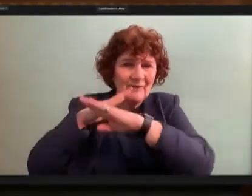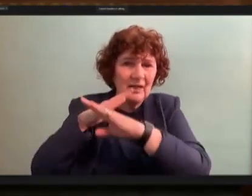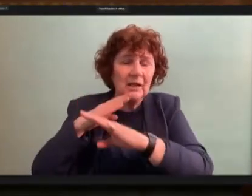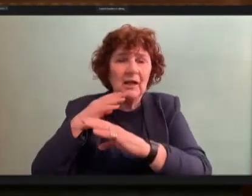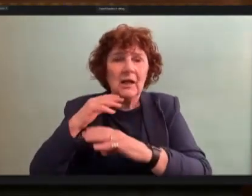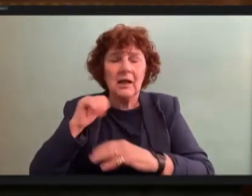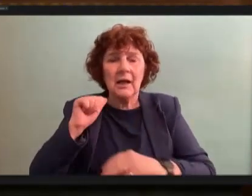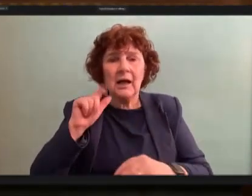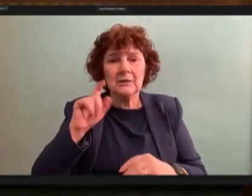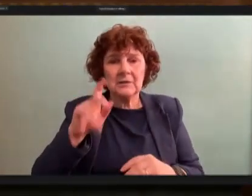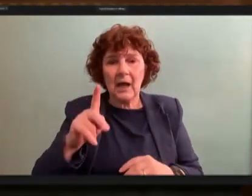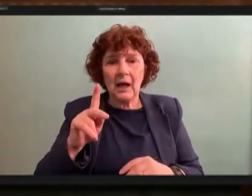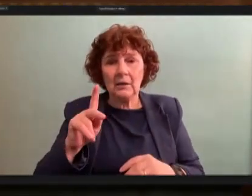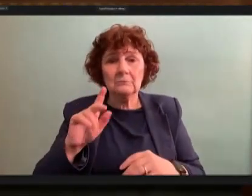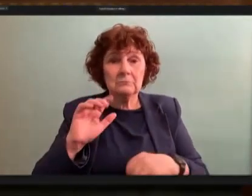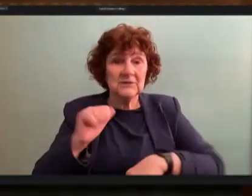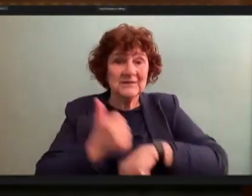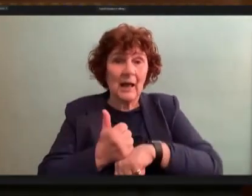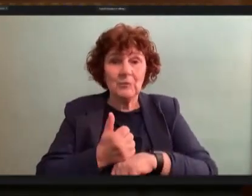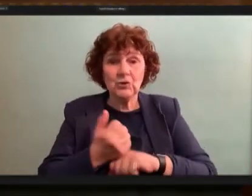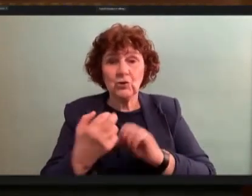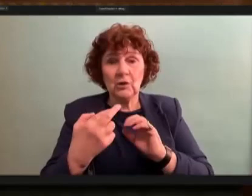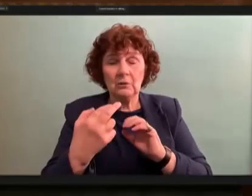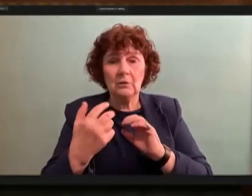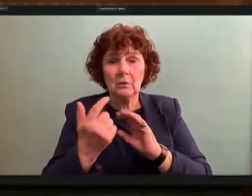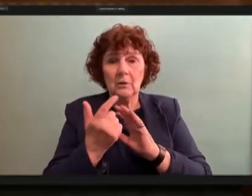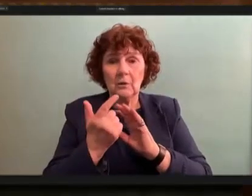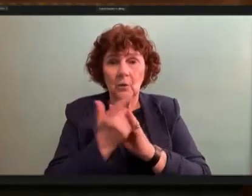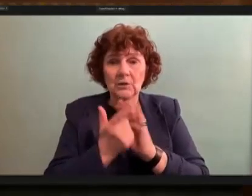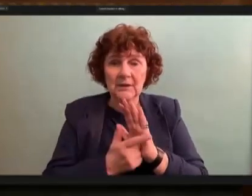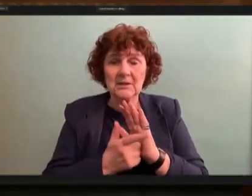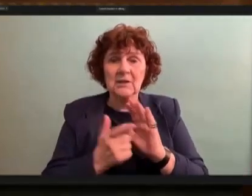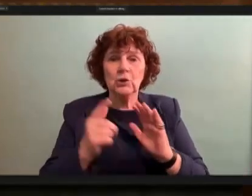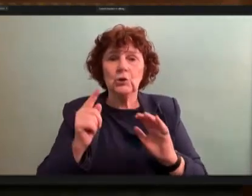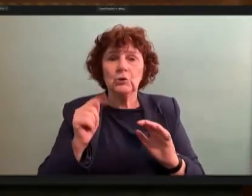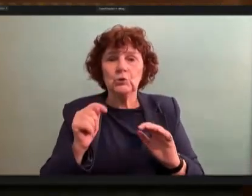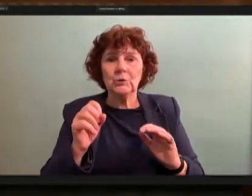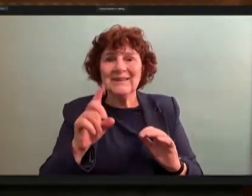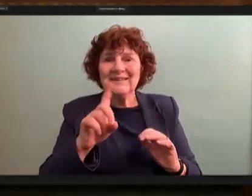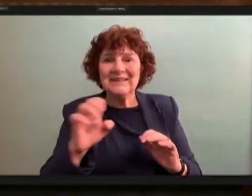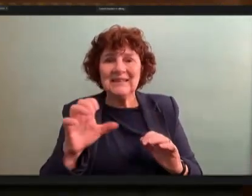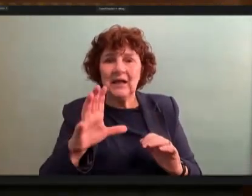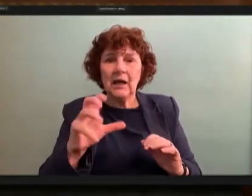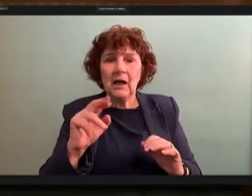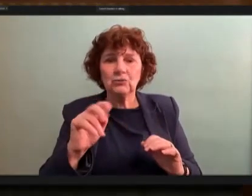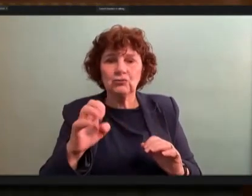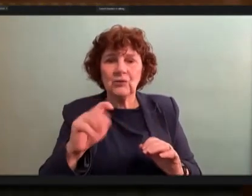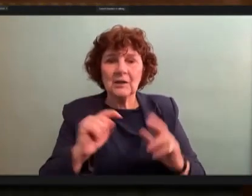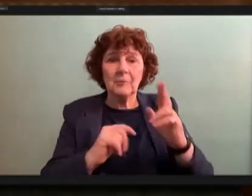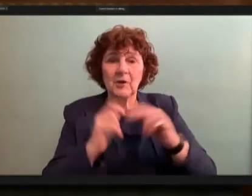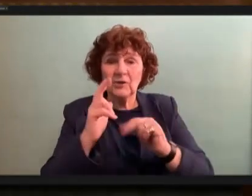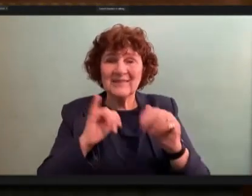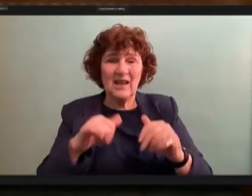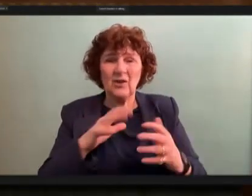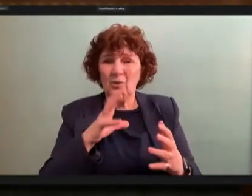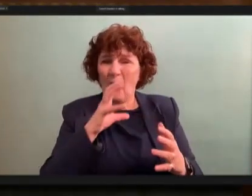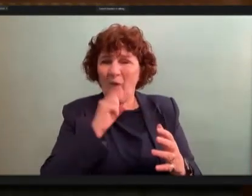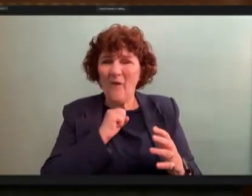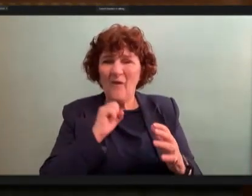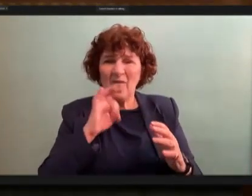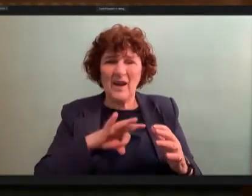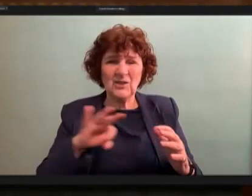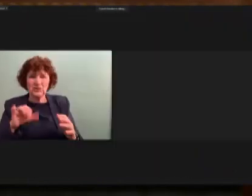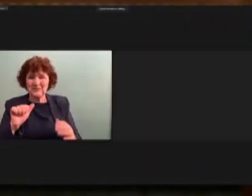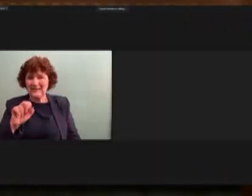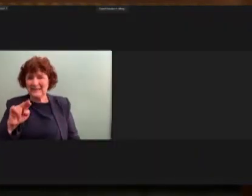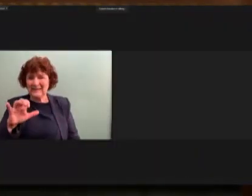ordinance to deconstruct the buildings which are anachronisms and that